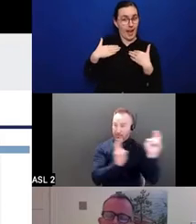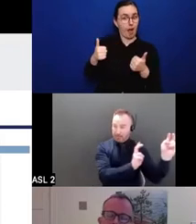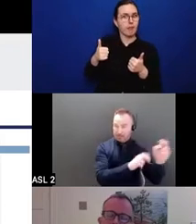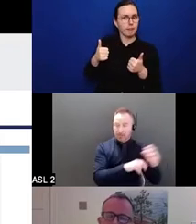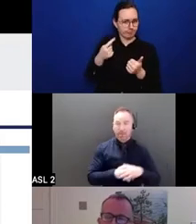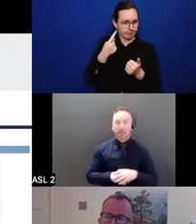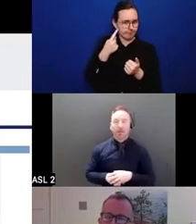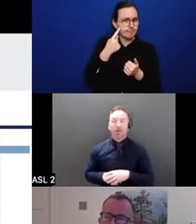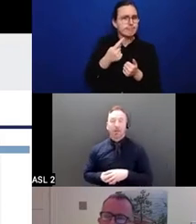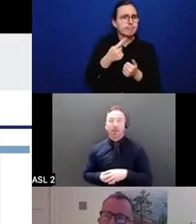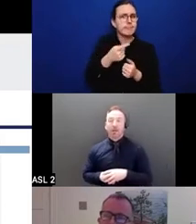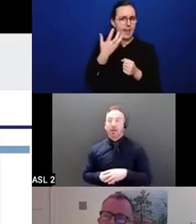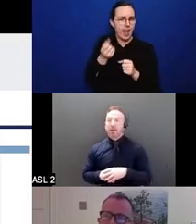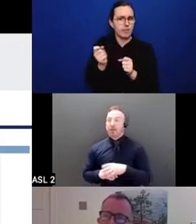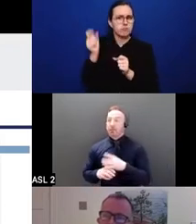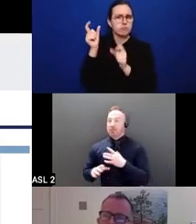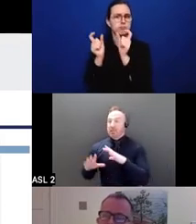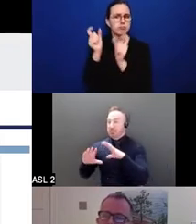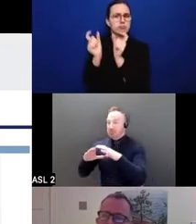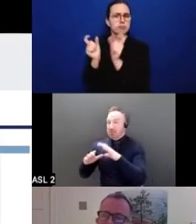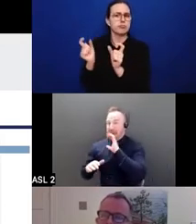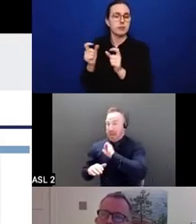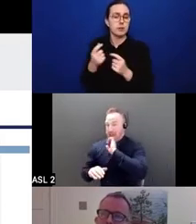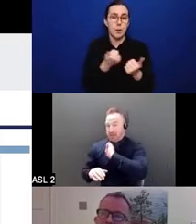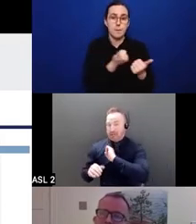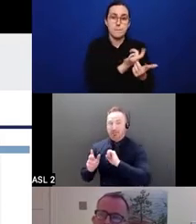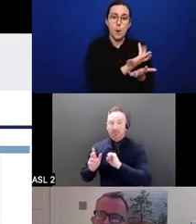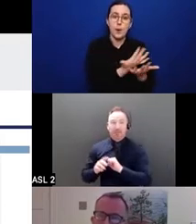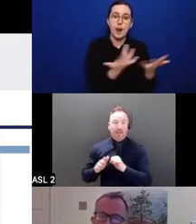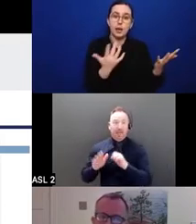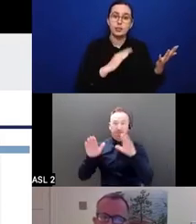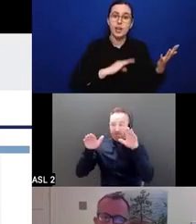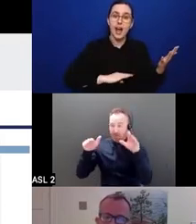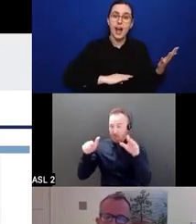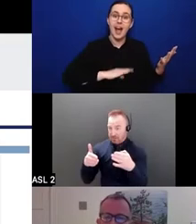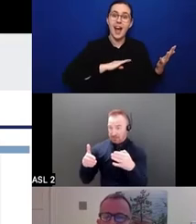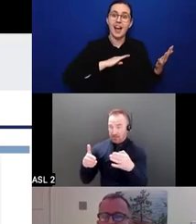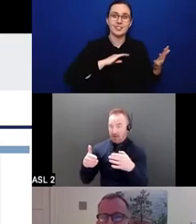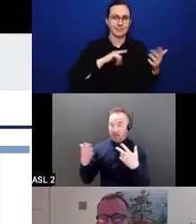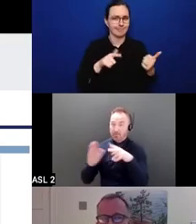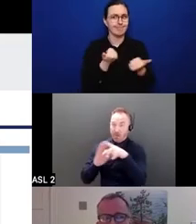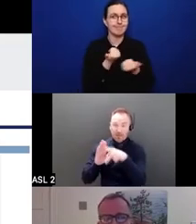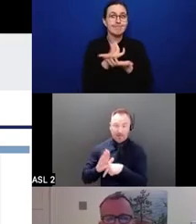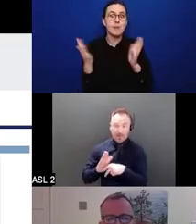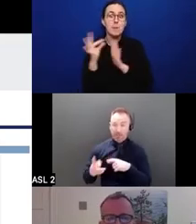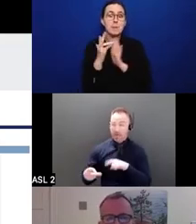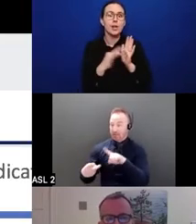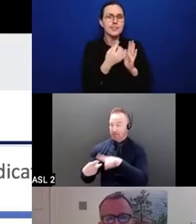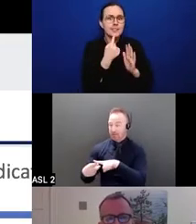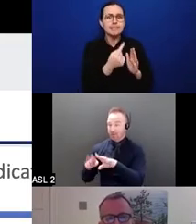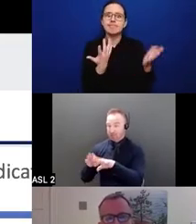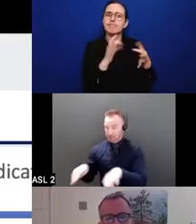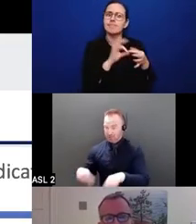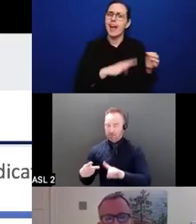of age groups that was focused on most in policies were children and youth. Next slide, please.